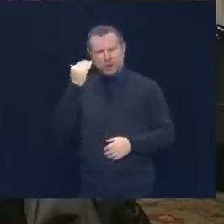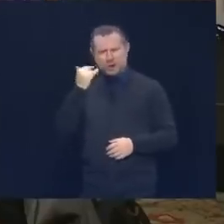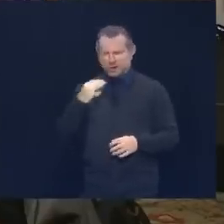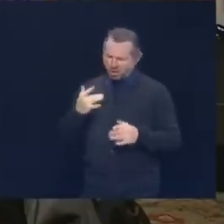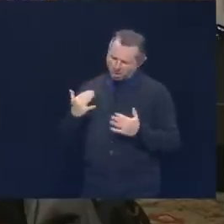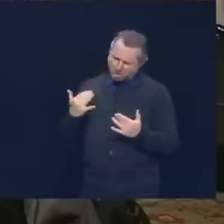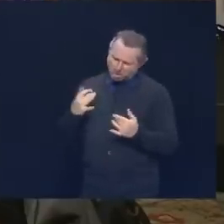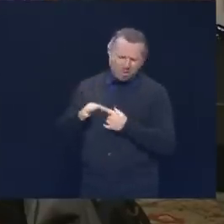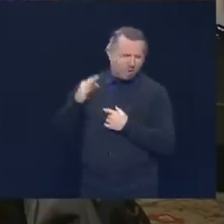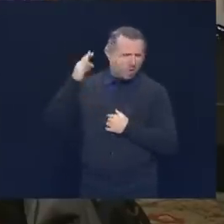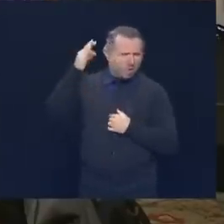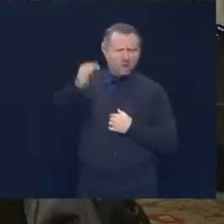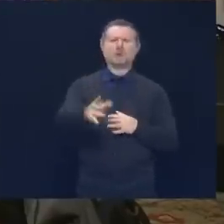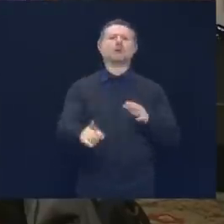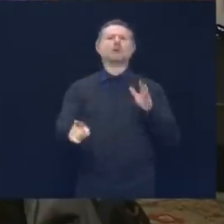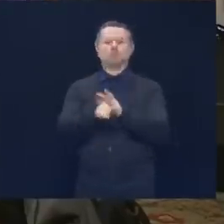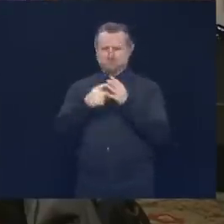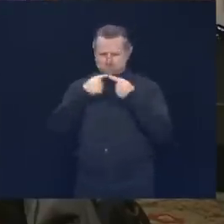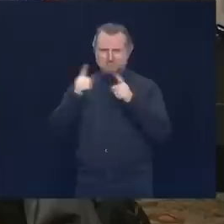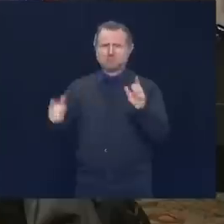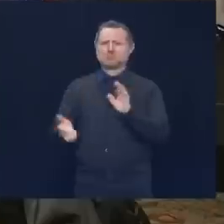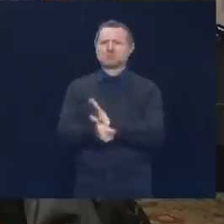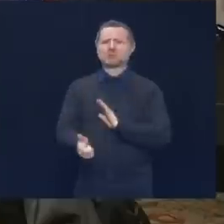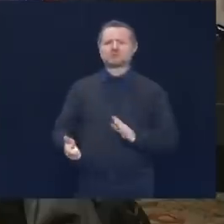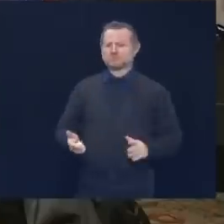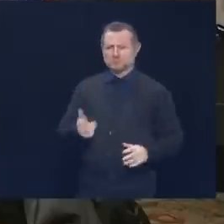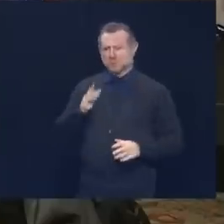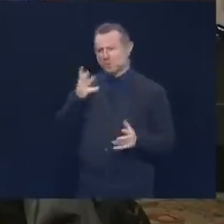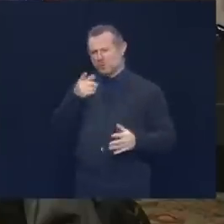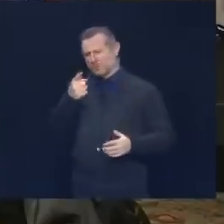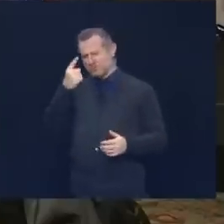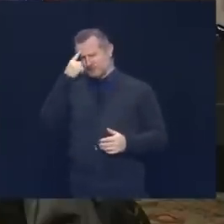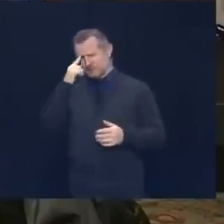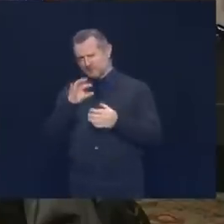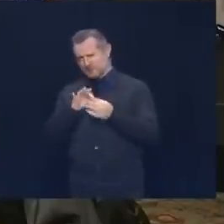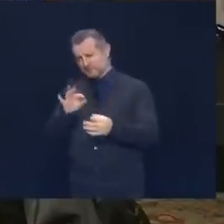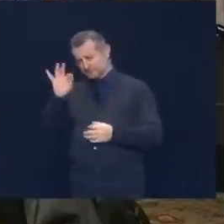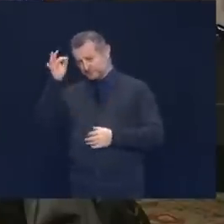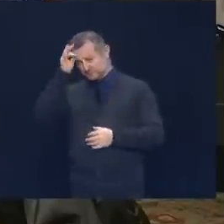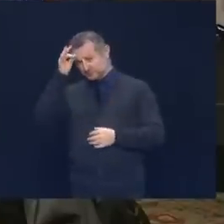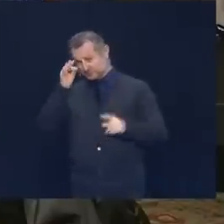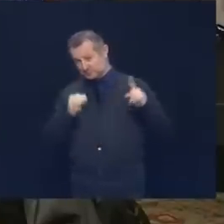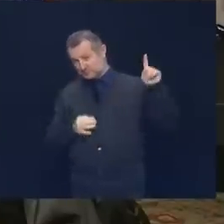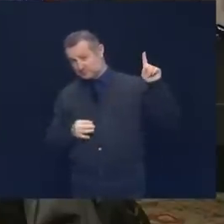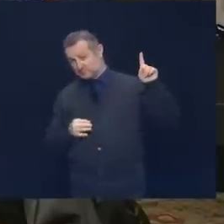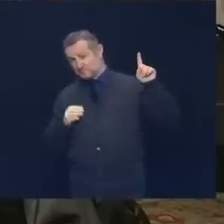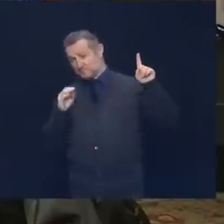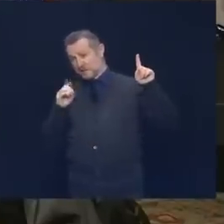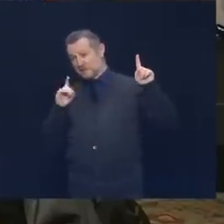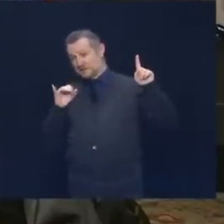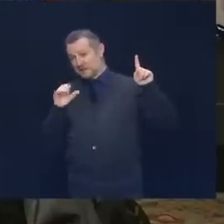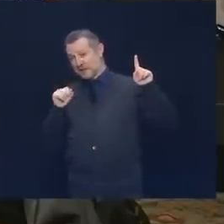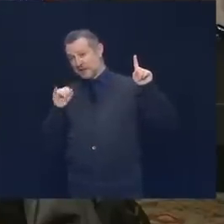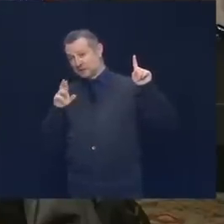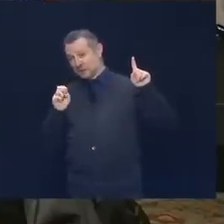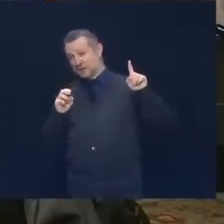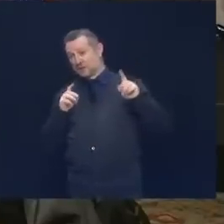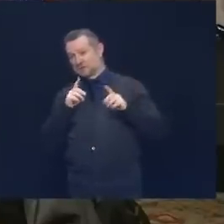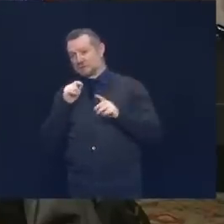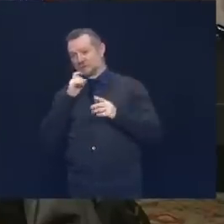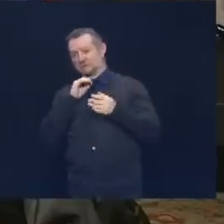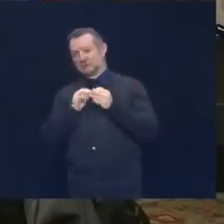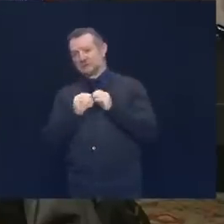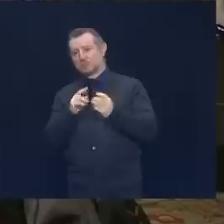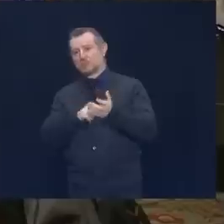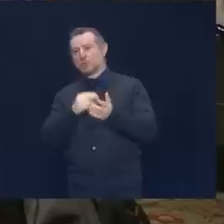move, and you know, what are your thoughts on, there's the federal Medicare data that nursing homes are reporting is showing that there is an